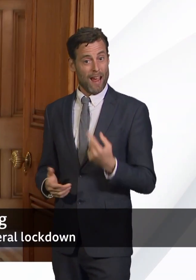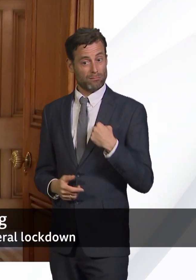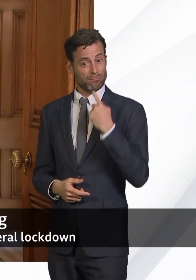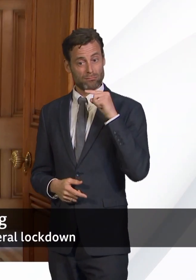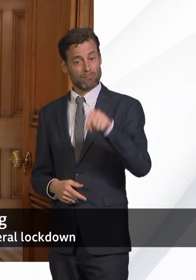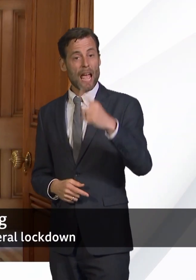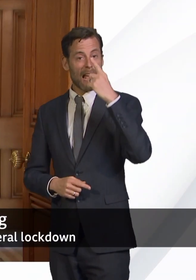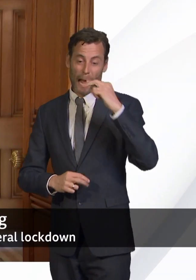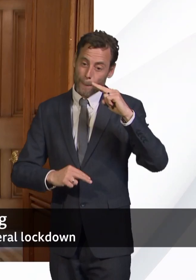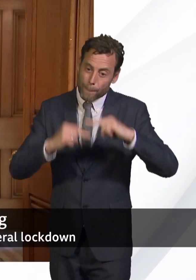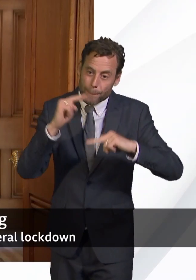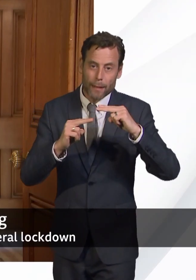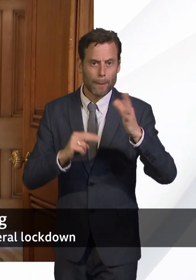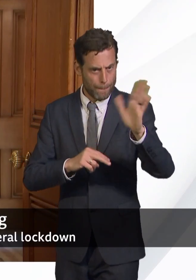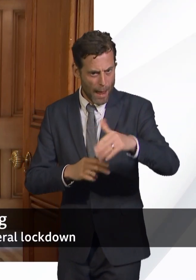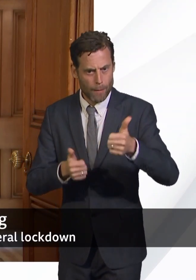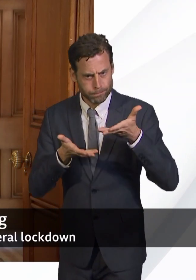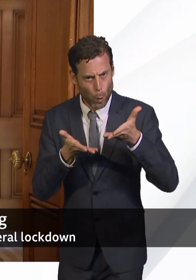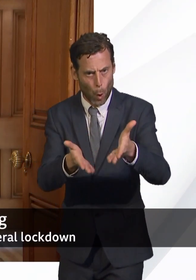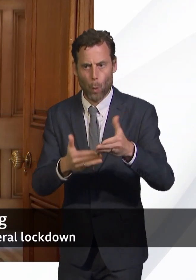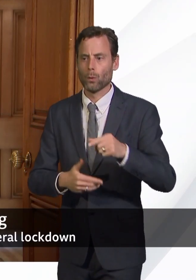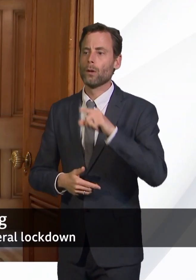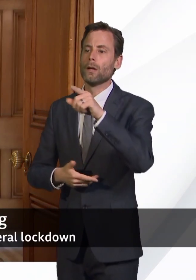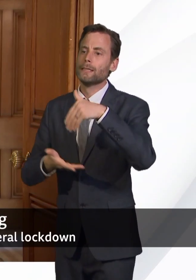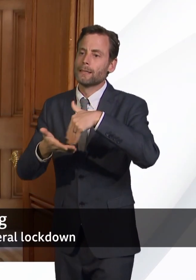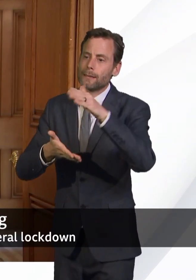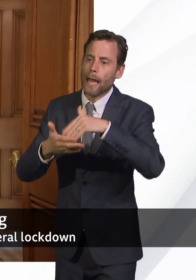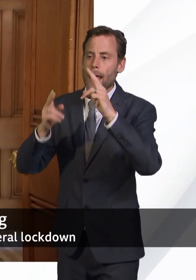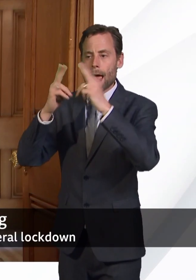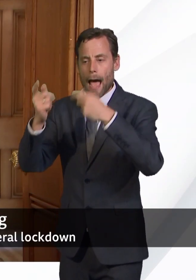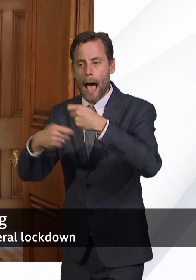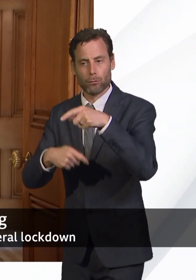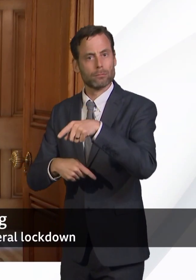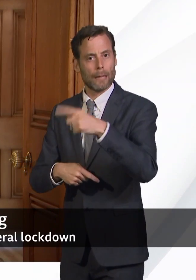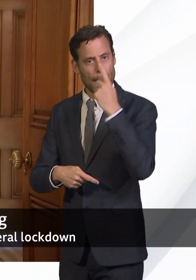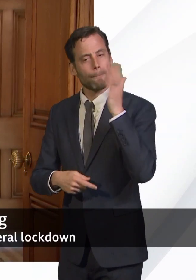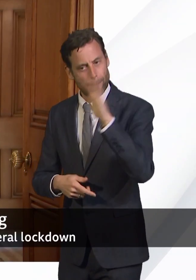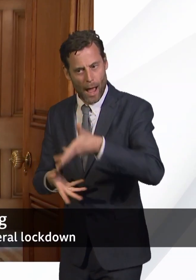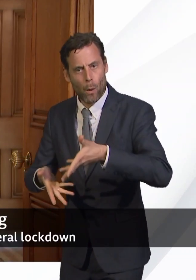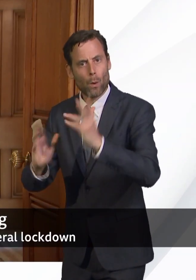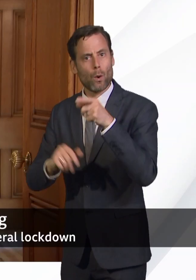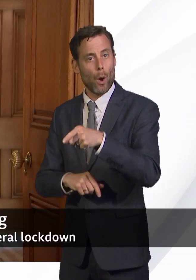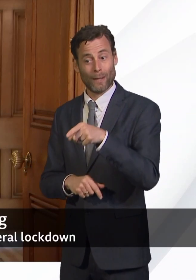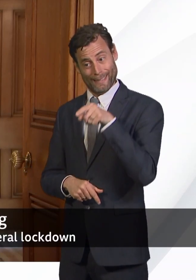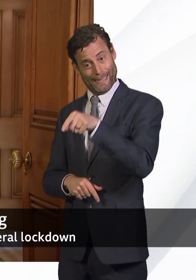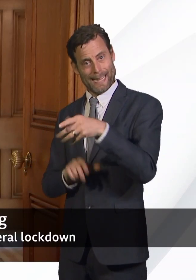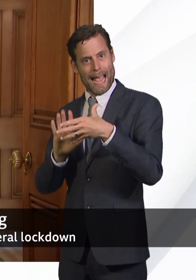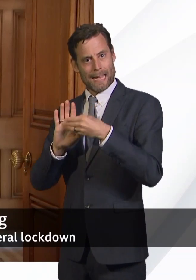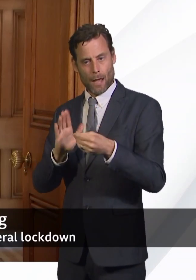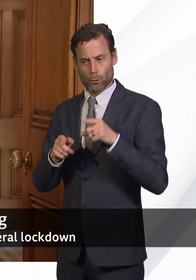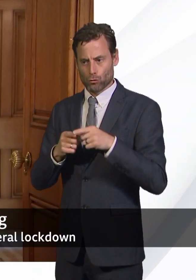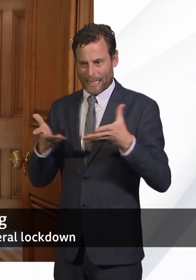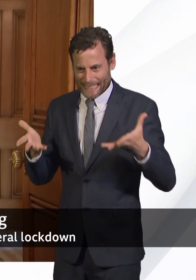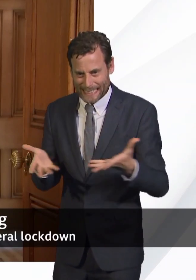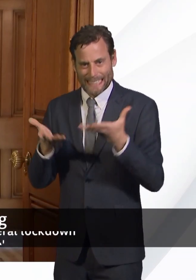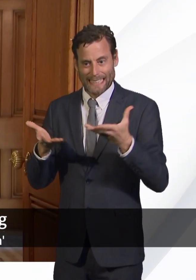direction with the reopening of the housing market. And that, I hope, is an example of how we can safely get more people back to work and